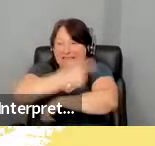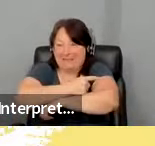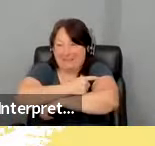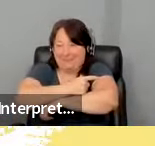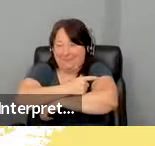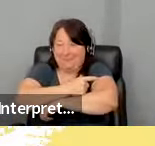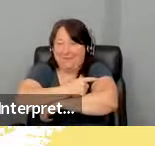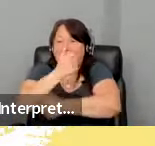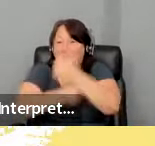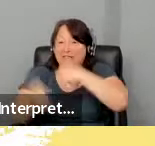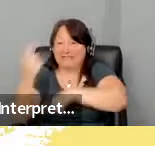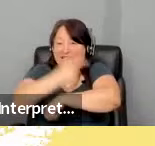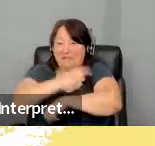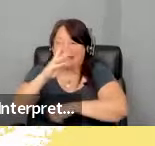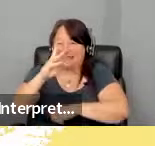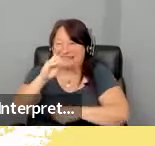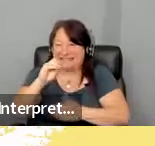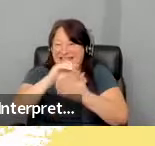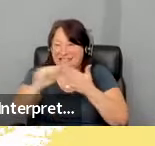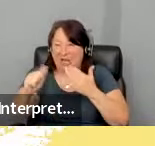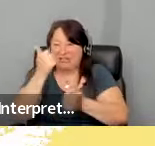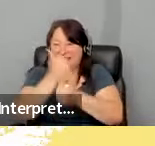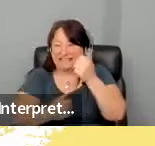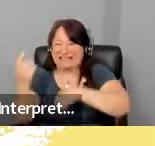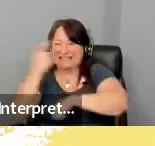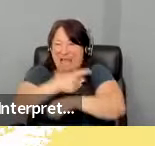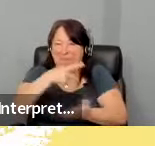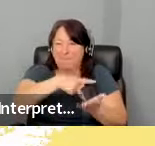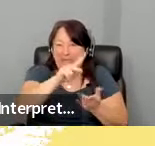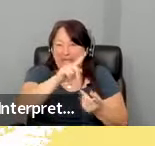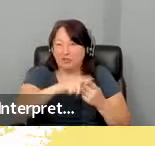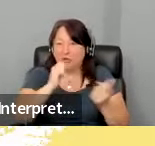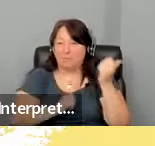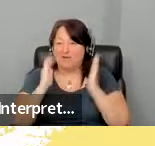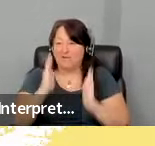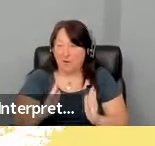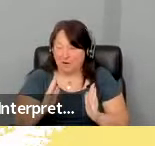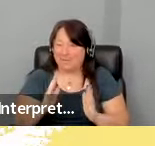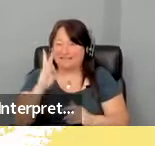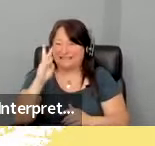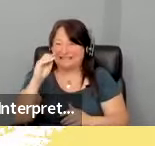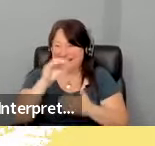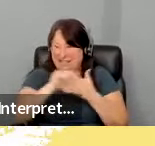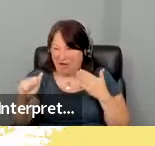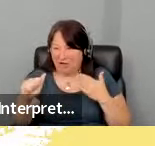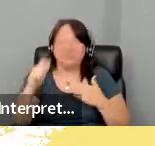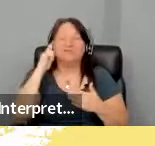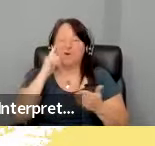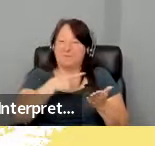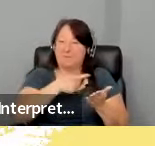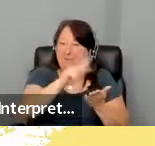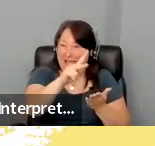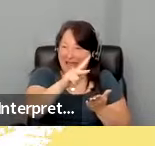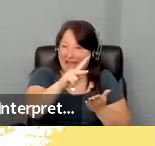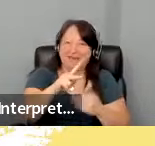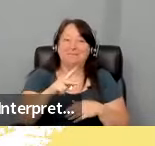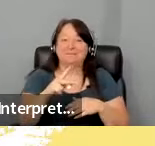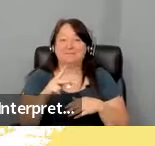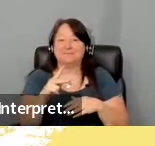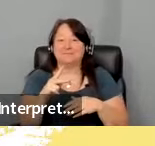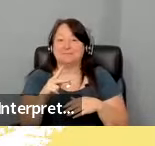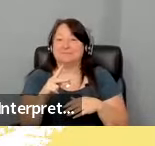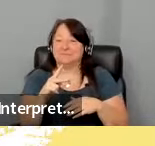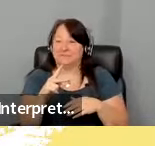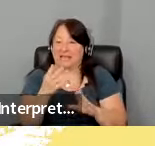is $60 a day paid to performers in advance of the work day for daily performers or in advance of the work week for weekly performers. It